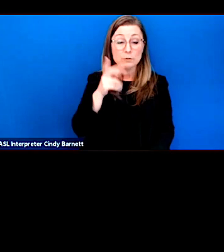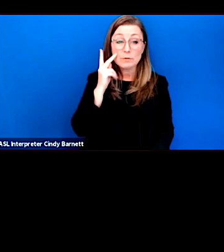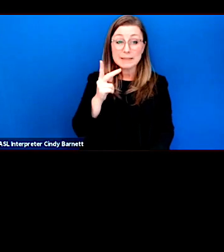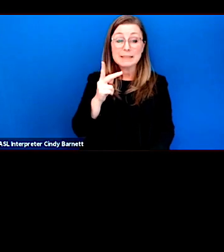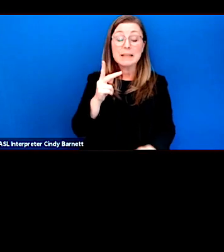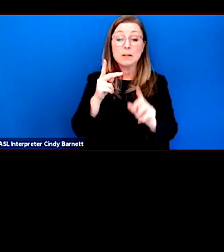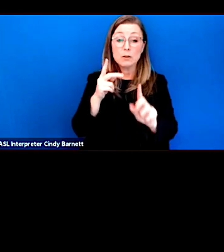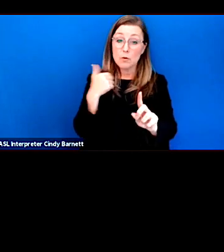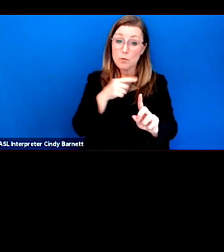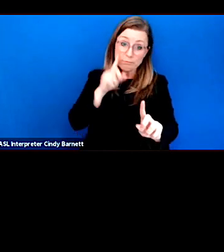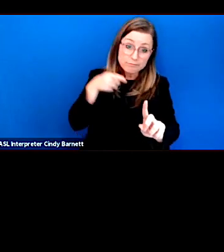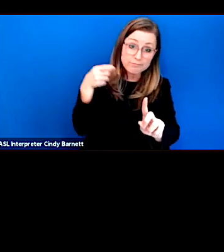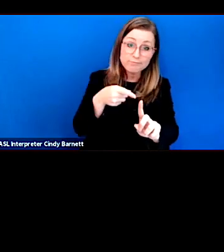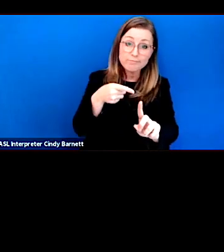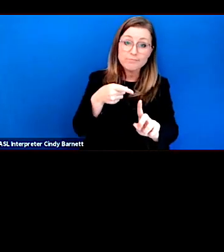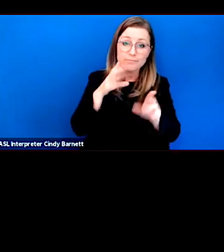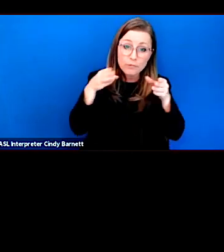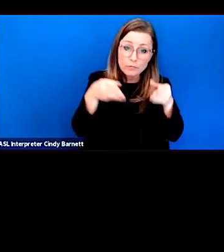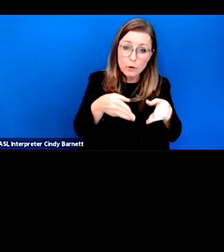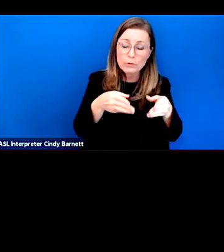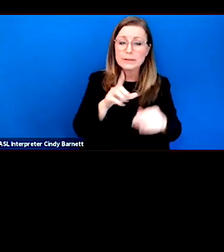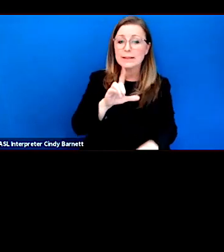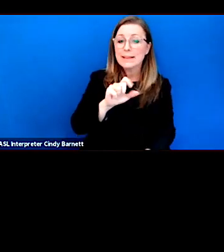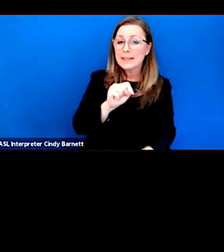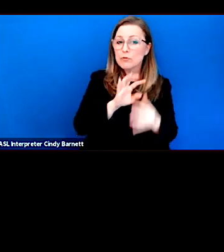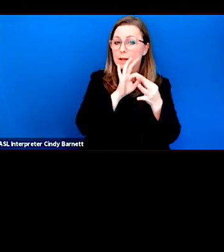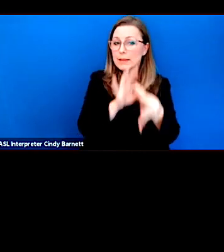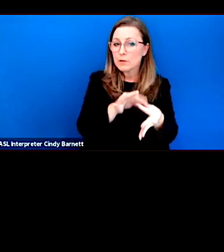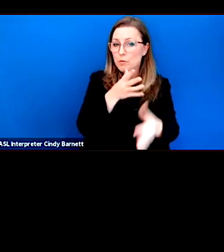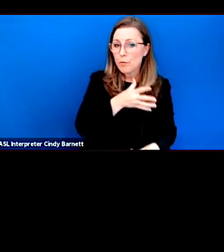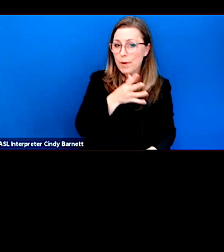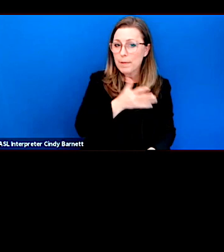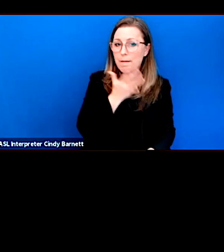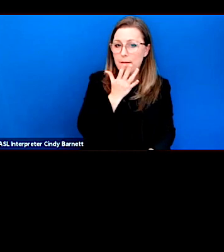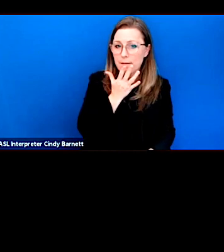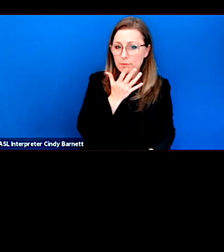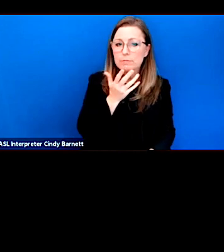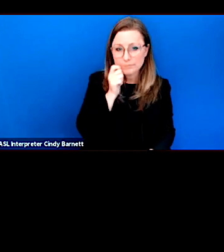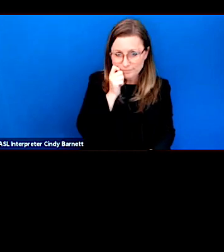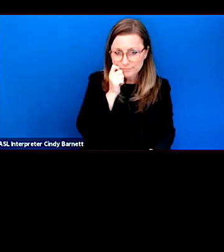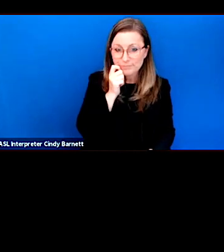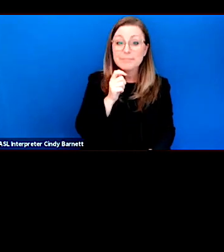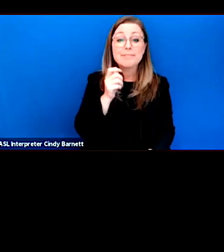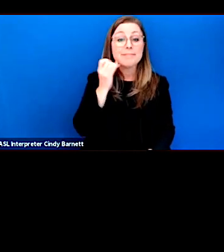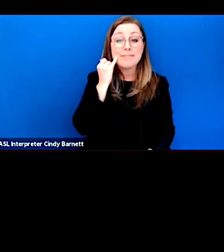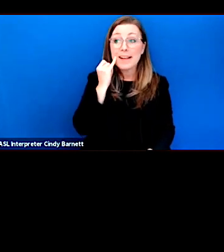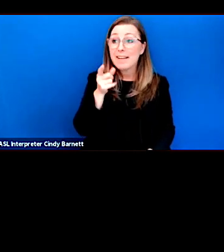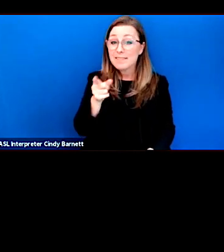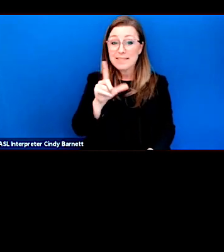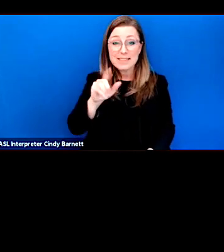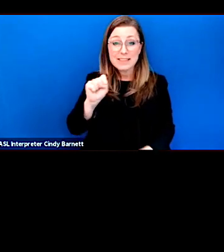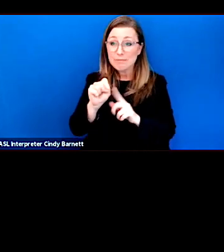literature that is on women of color. So literature that doesn't address them will not be included. It also tells